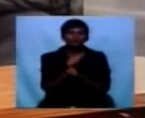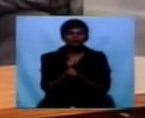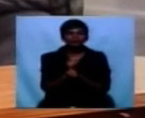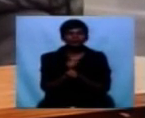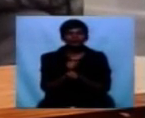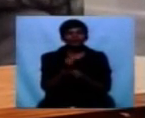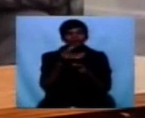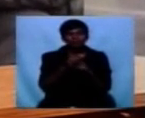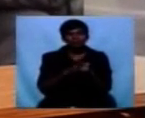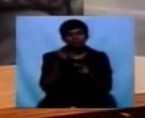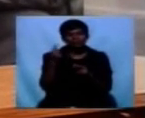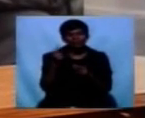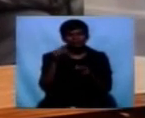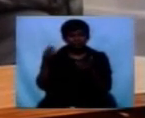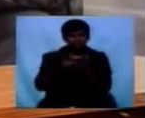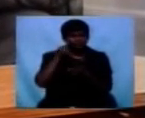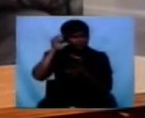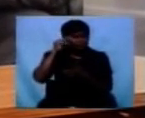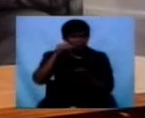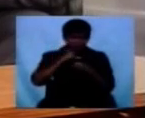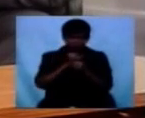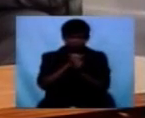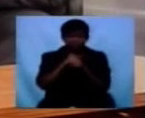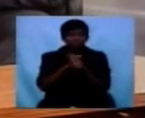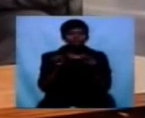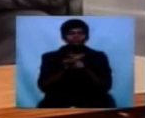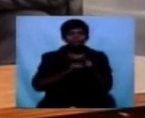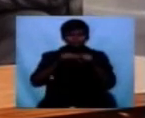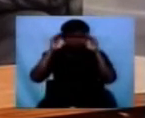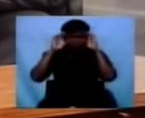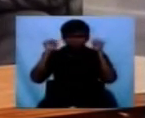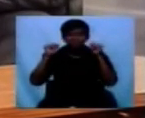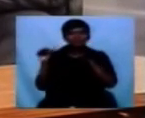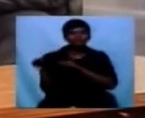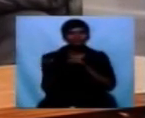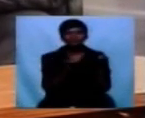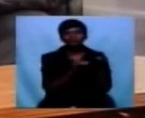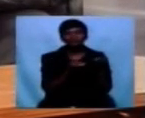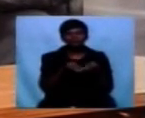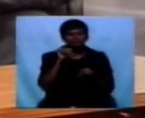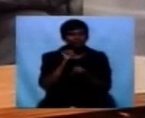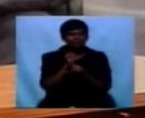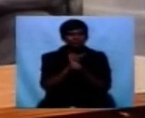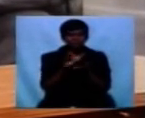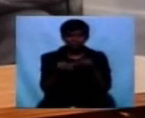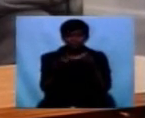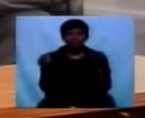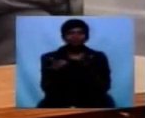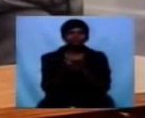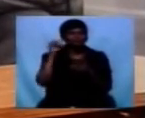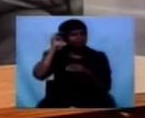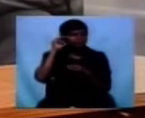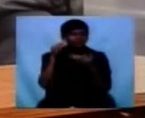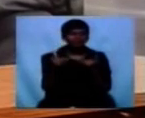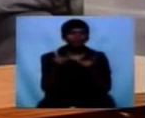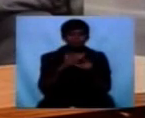for 1 month. When the new ministry was created, the President moved me from the Minister of Works and Supply to the new ministry. Of course,